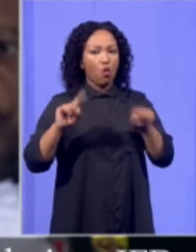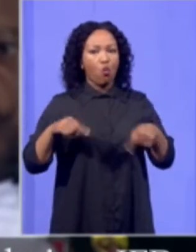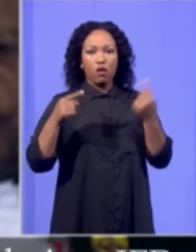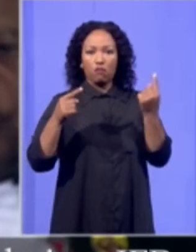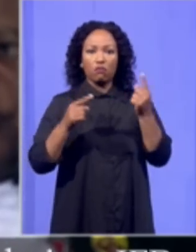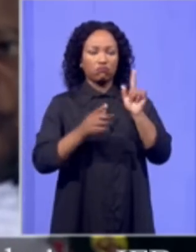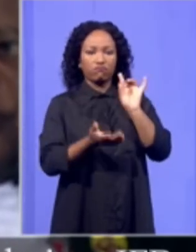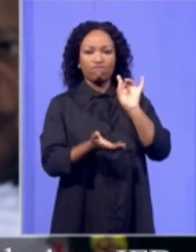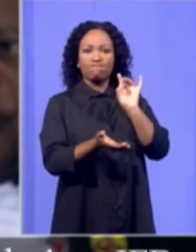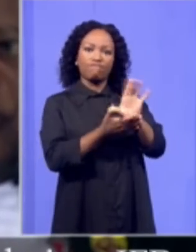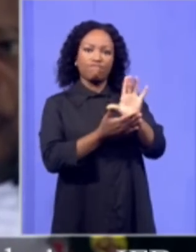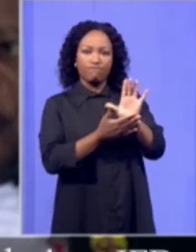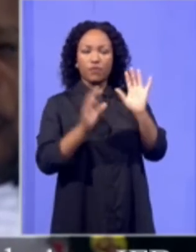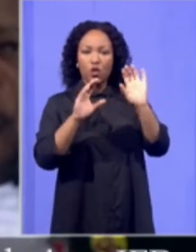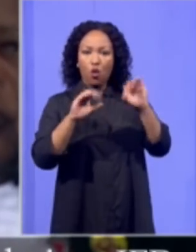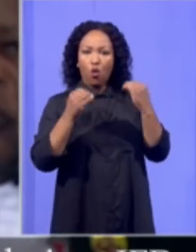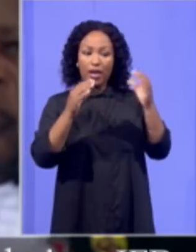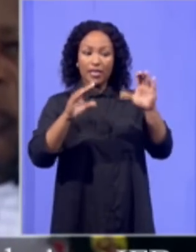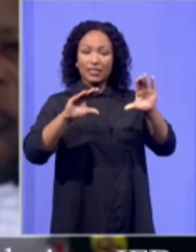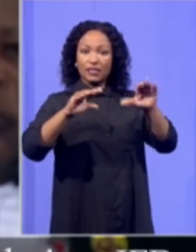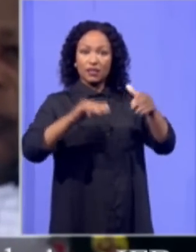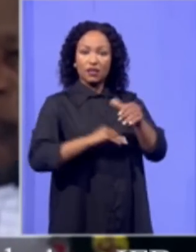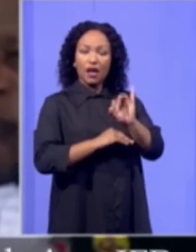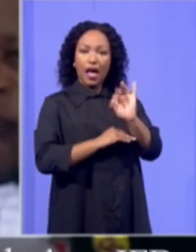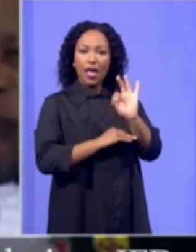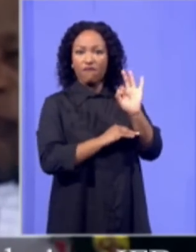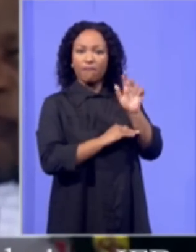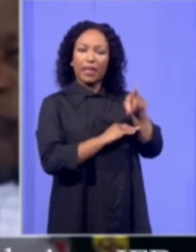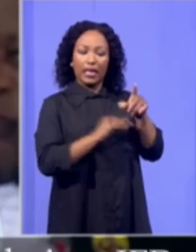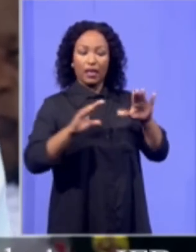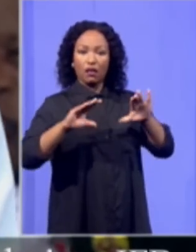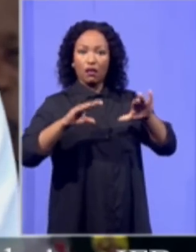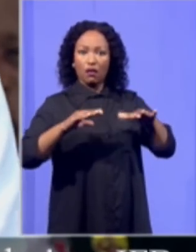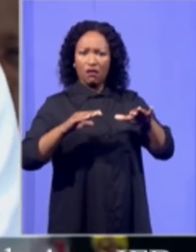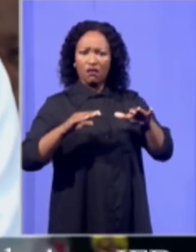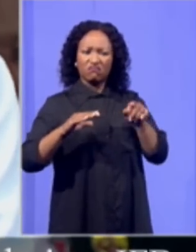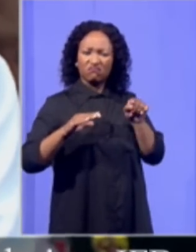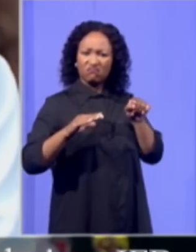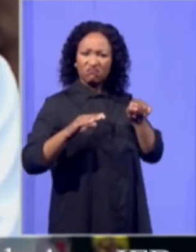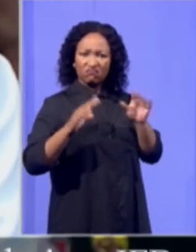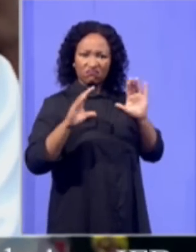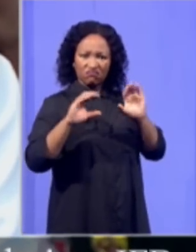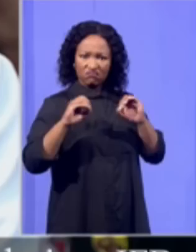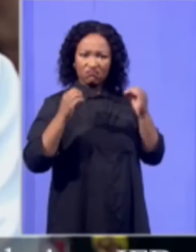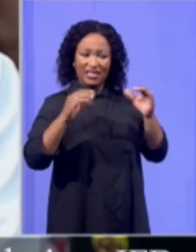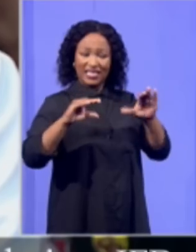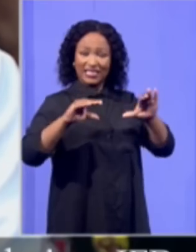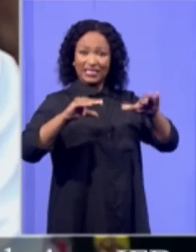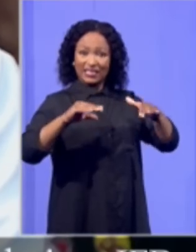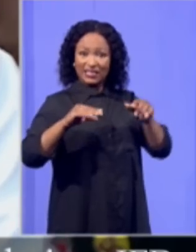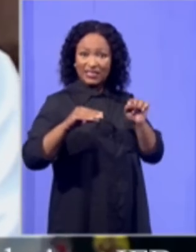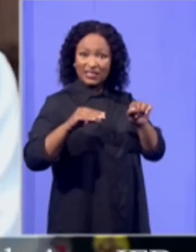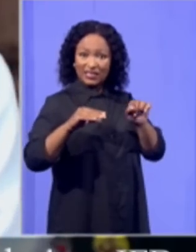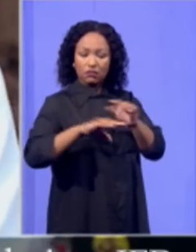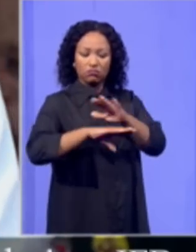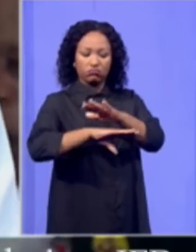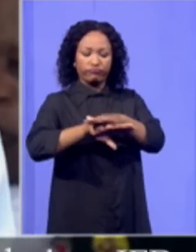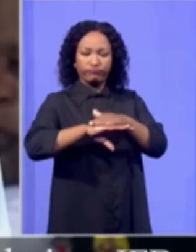because strategically and deliberately inkatha inkululeko yesizwe was